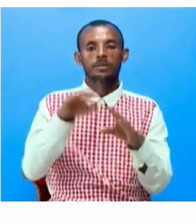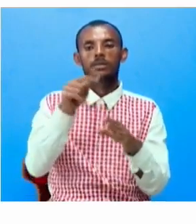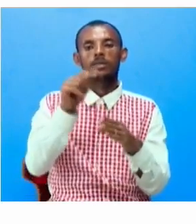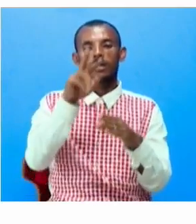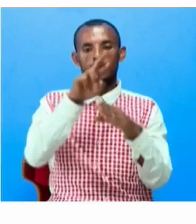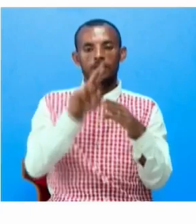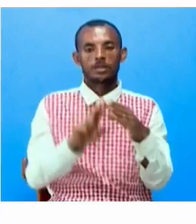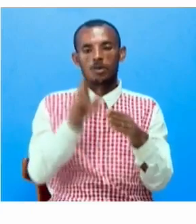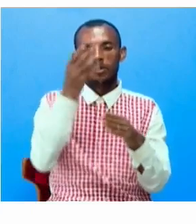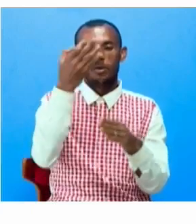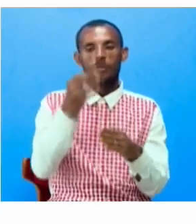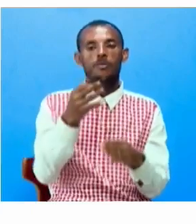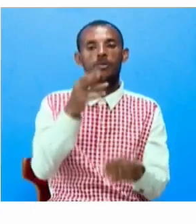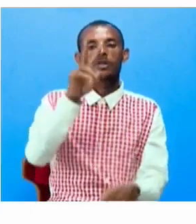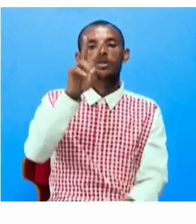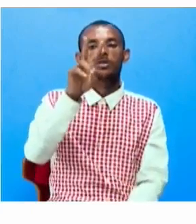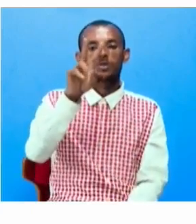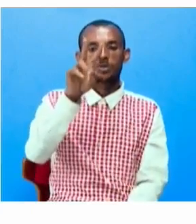of